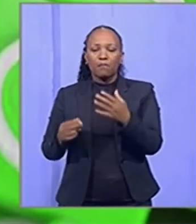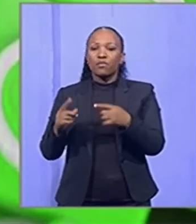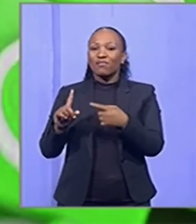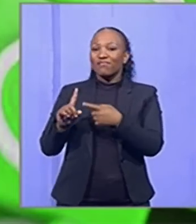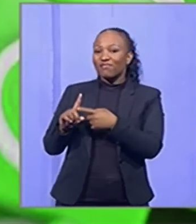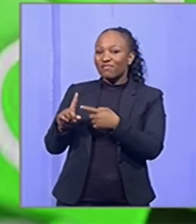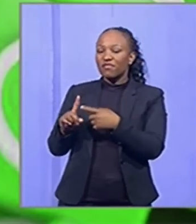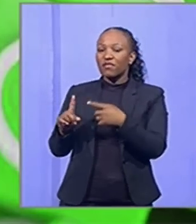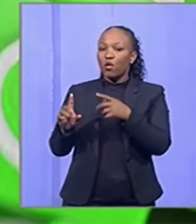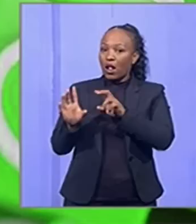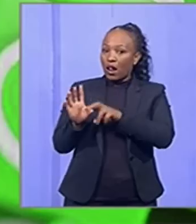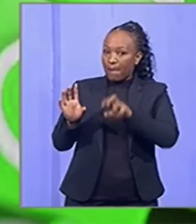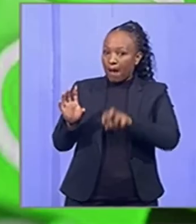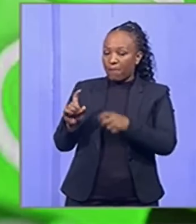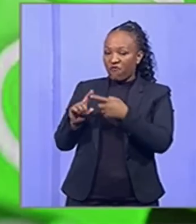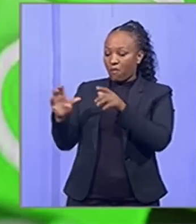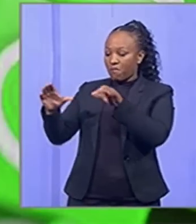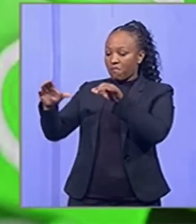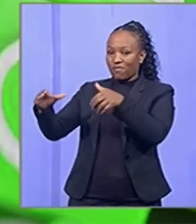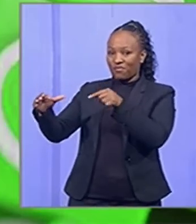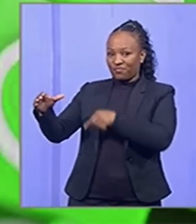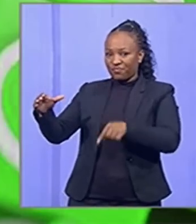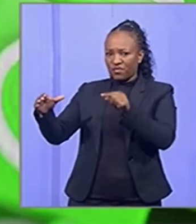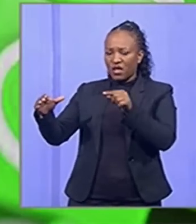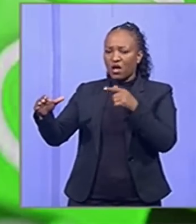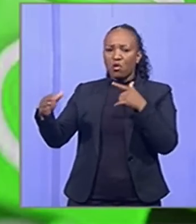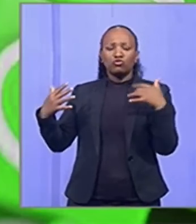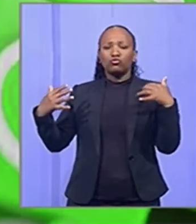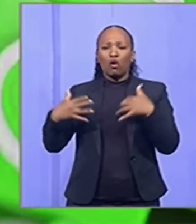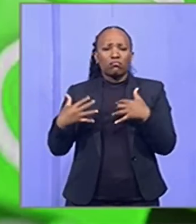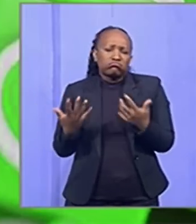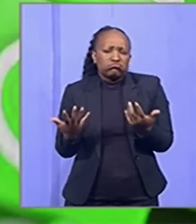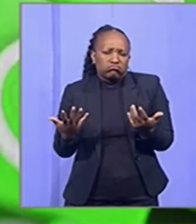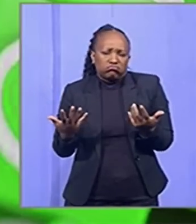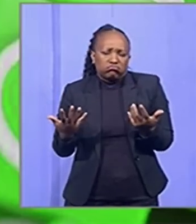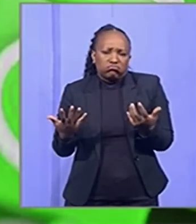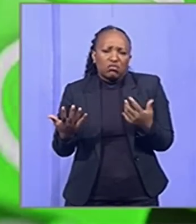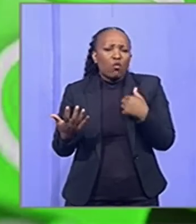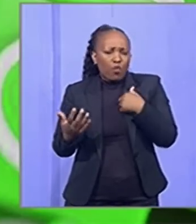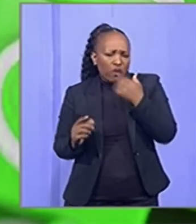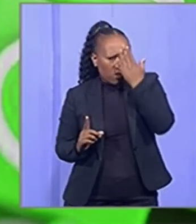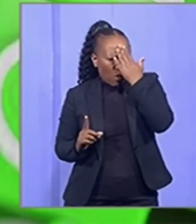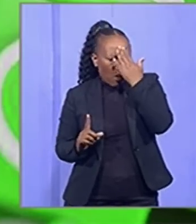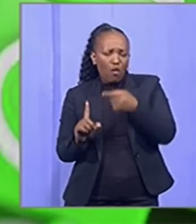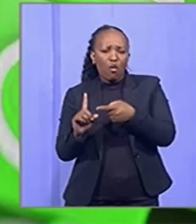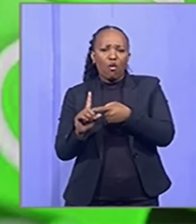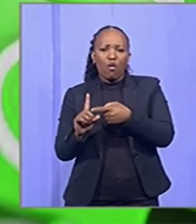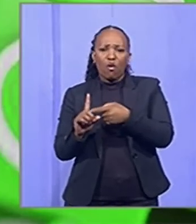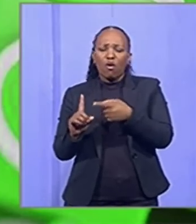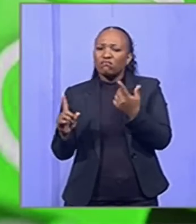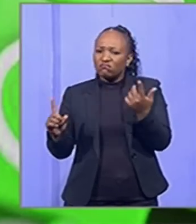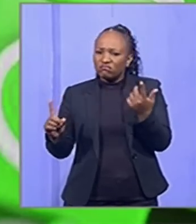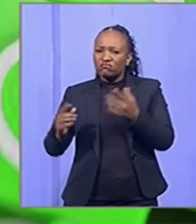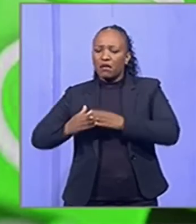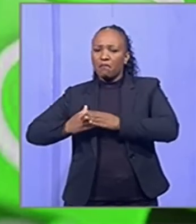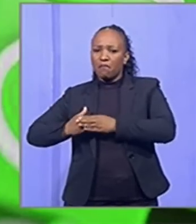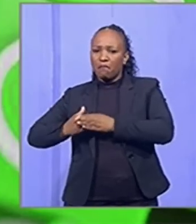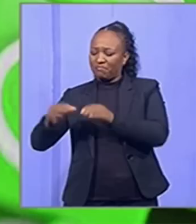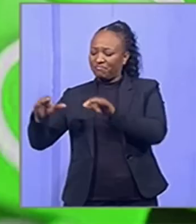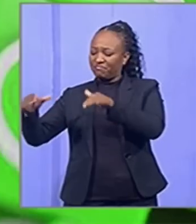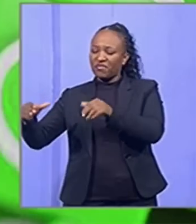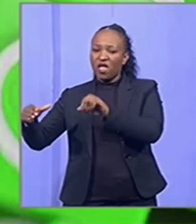ka go EFF go tloga go sa re makatše bjalo ka ge re tseba gabotse gore maloko a mokgatlo wa